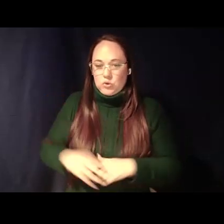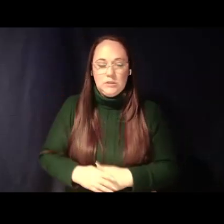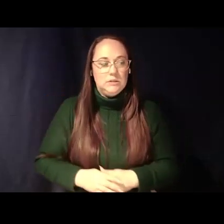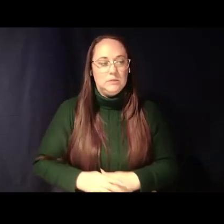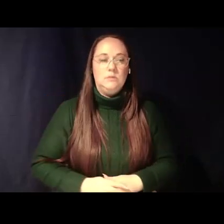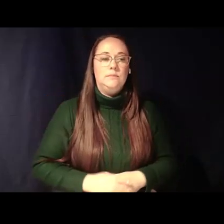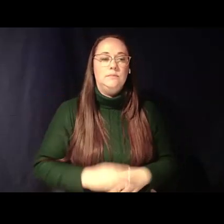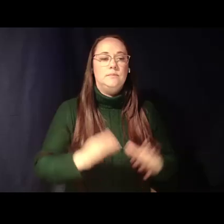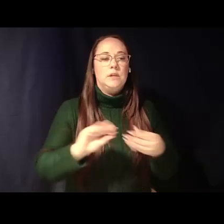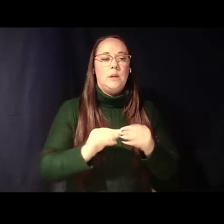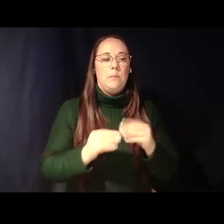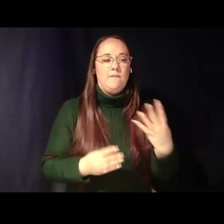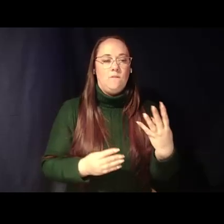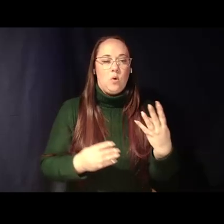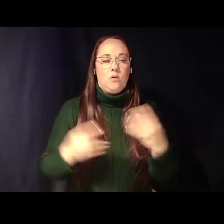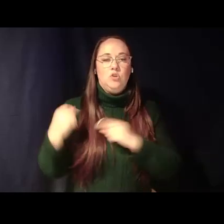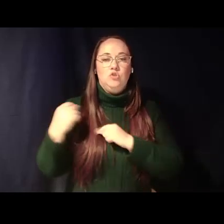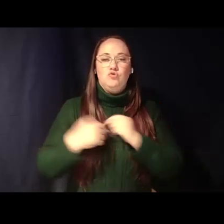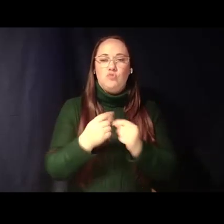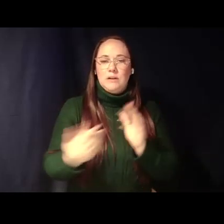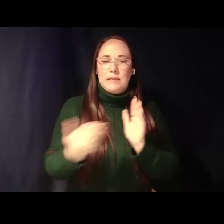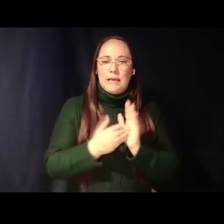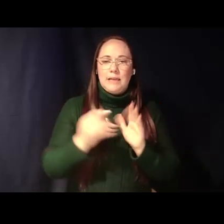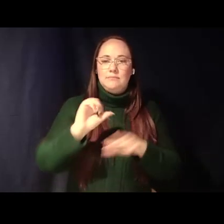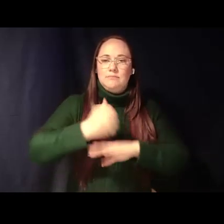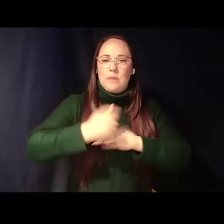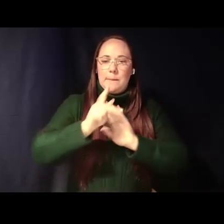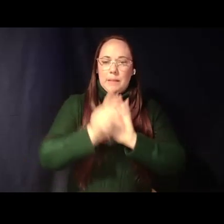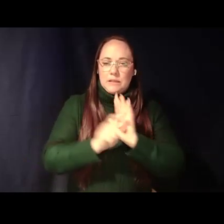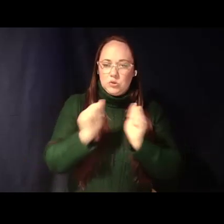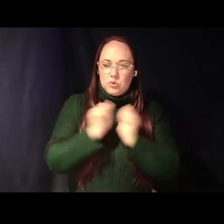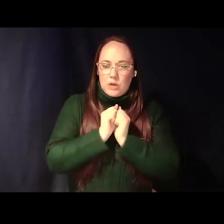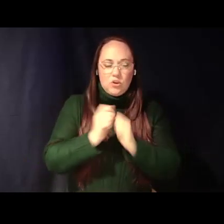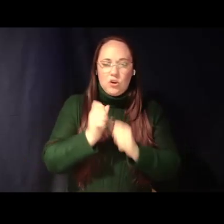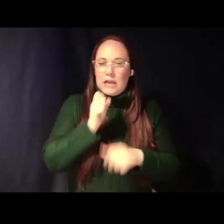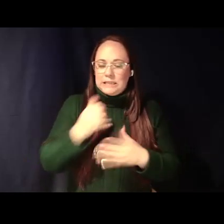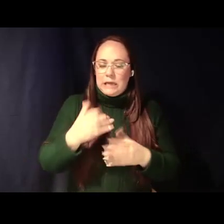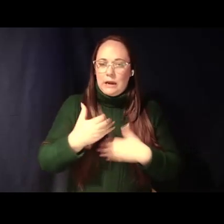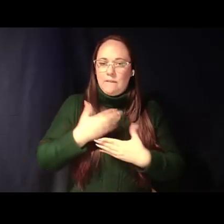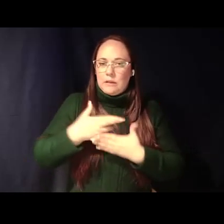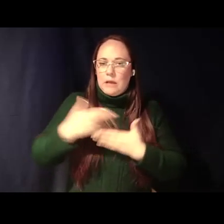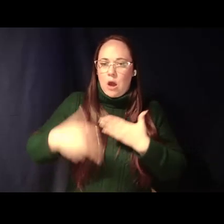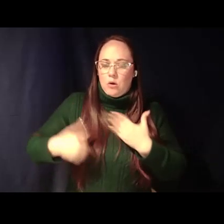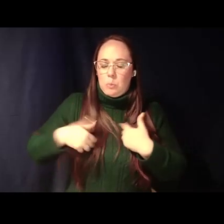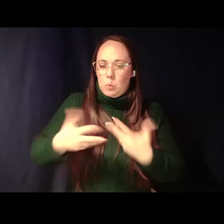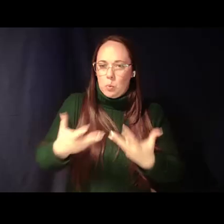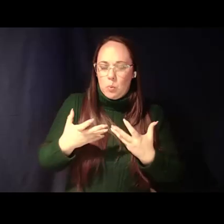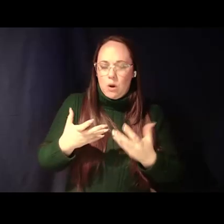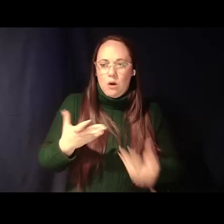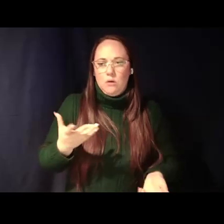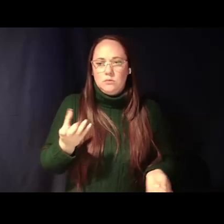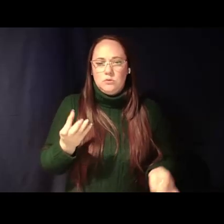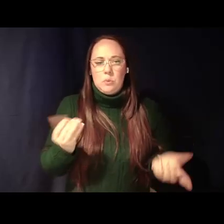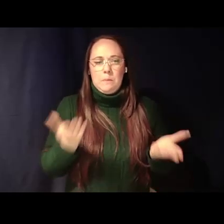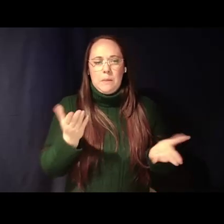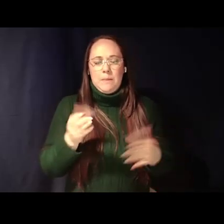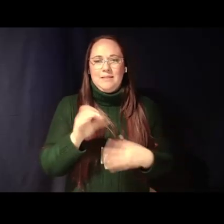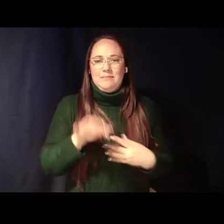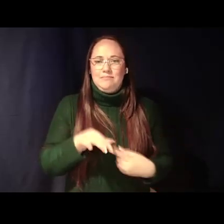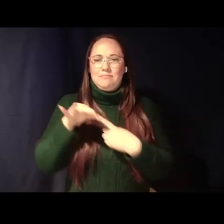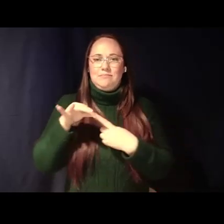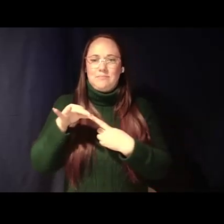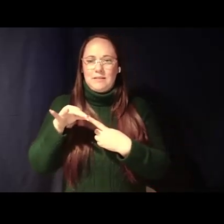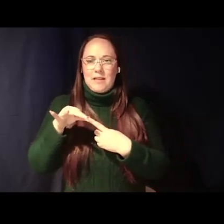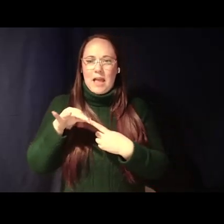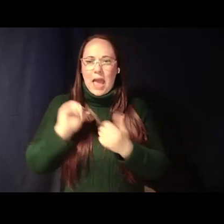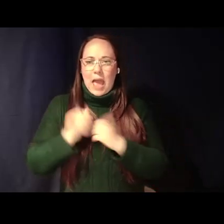4, also on trends, where we put in a policy together and it's not getting the outcome that we wanted. In fact, maybe it's having an outlier outcome.